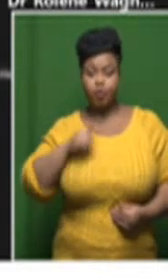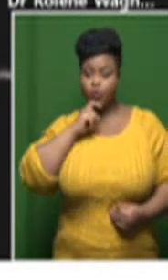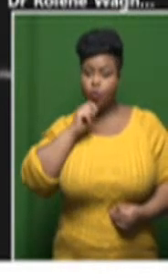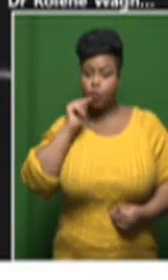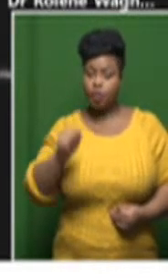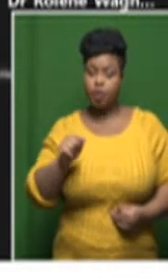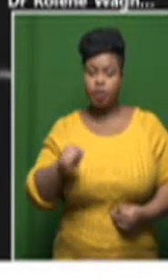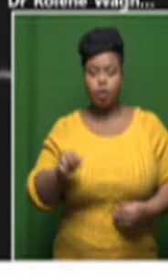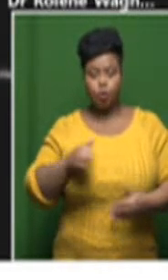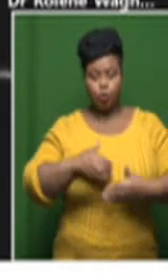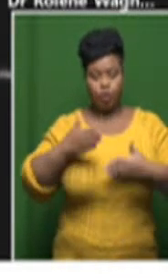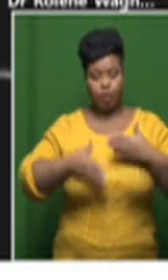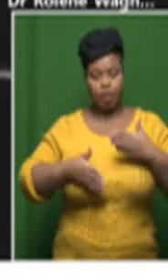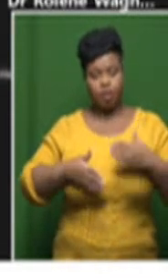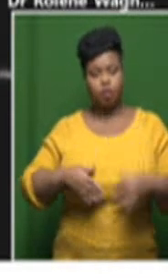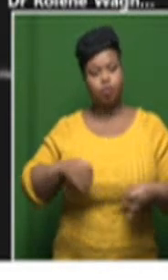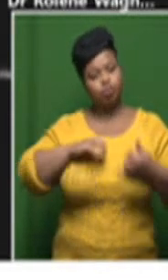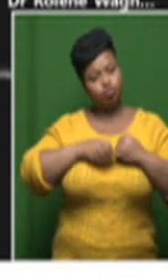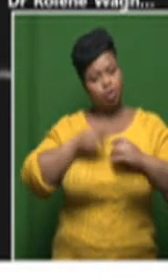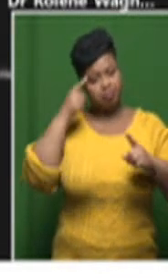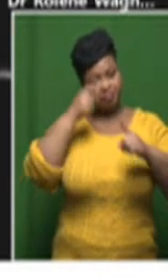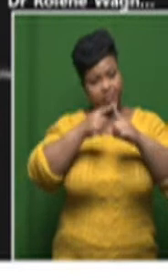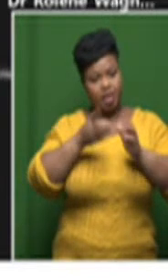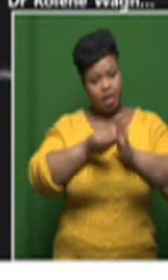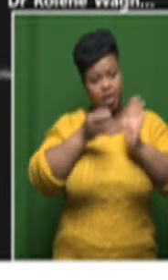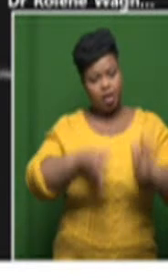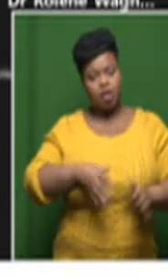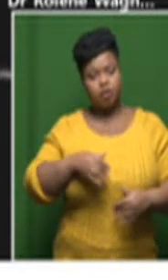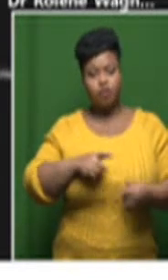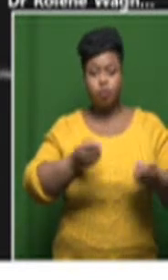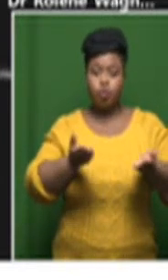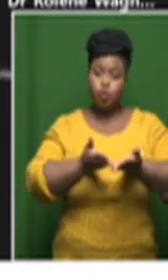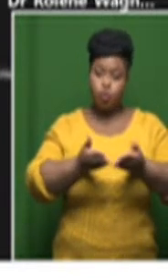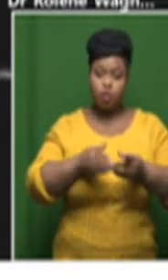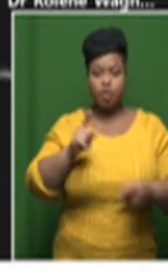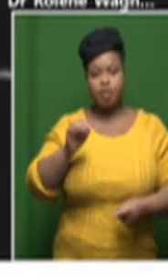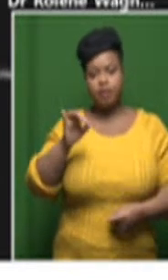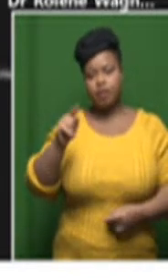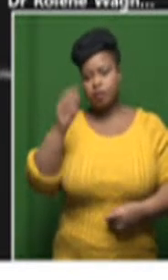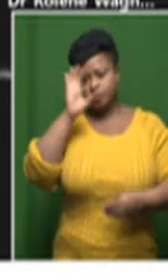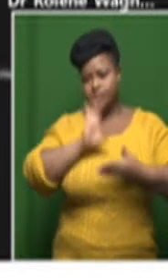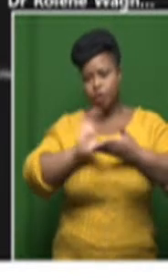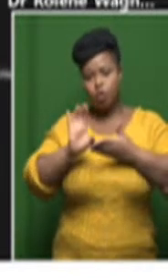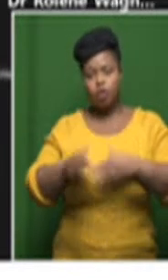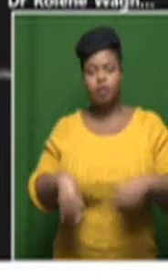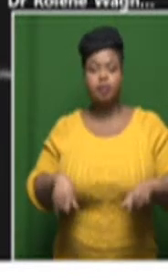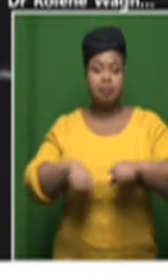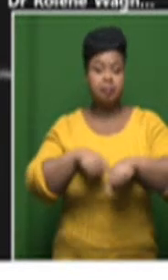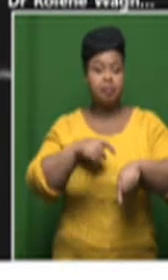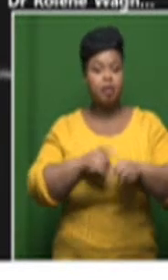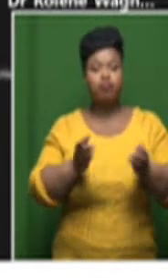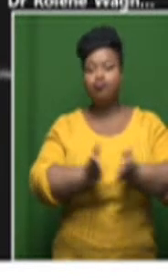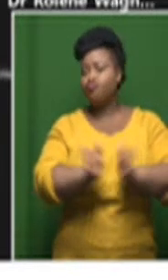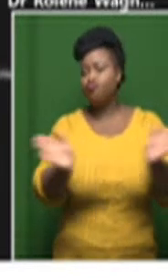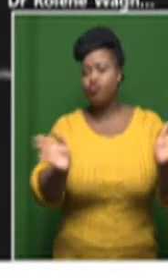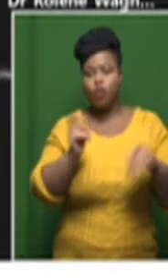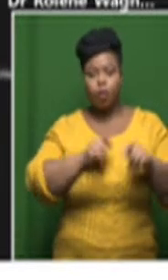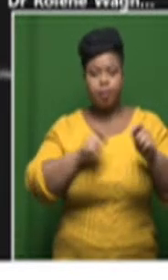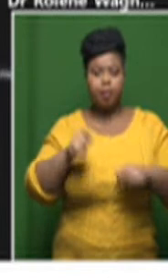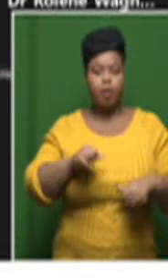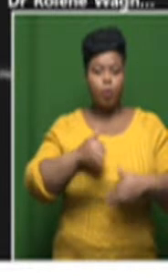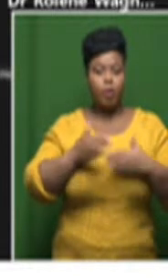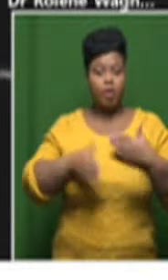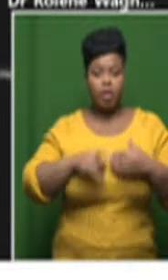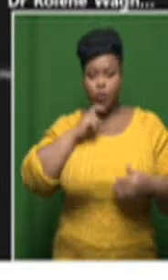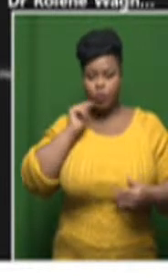utilize our weekends to try and target learners from schools as well as the TVET colleges, plus the general population on